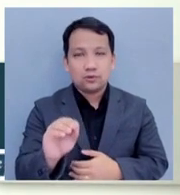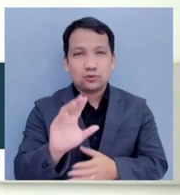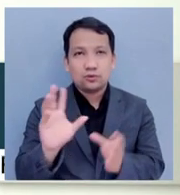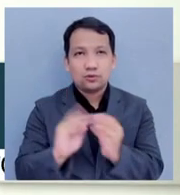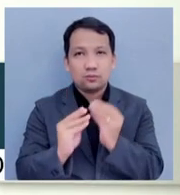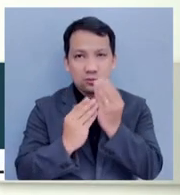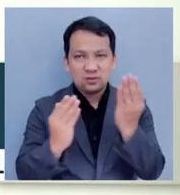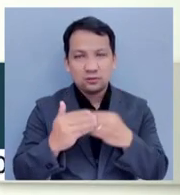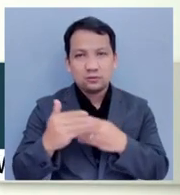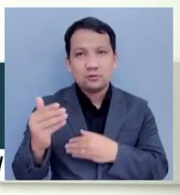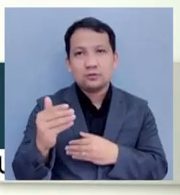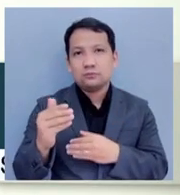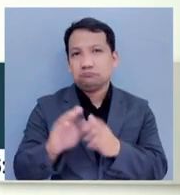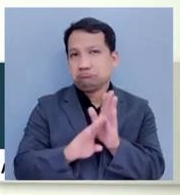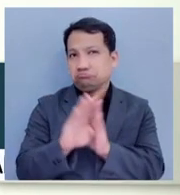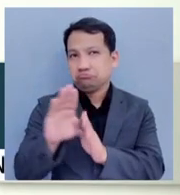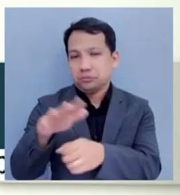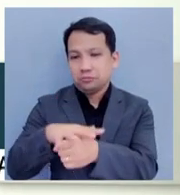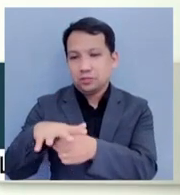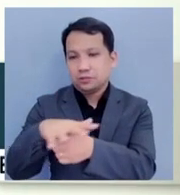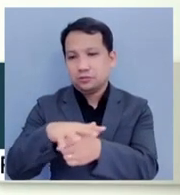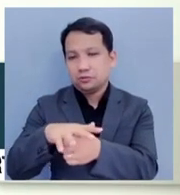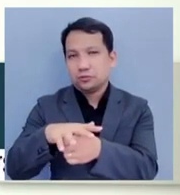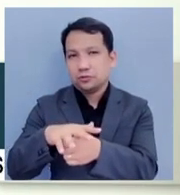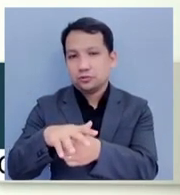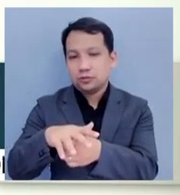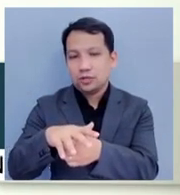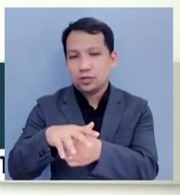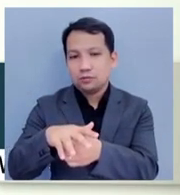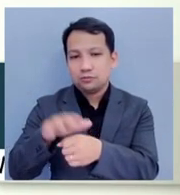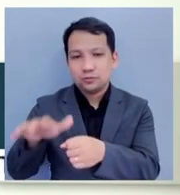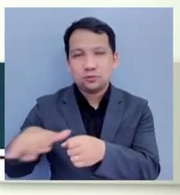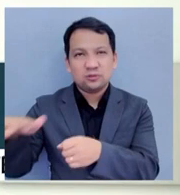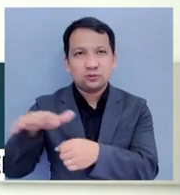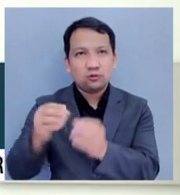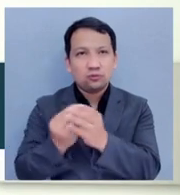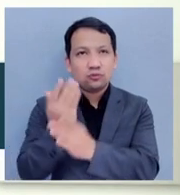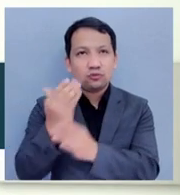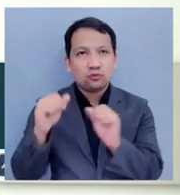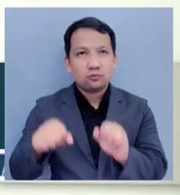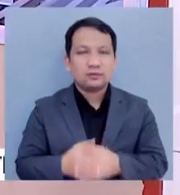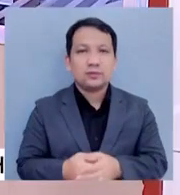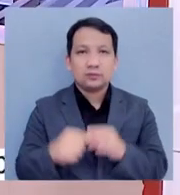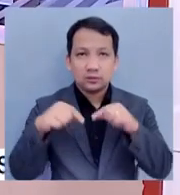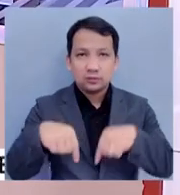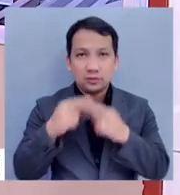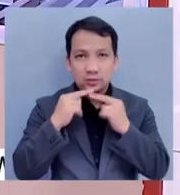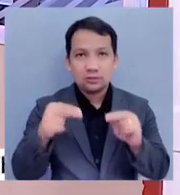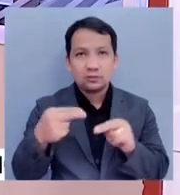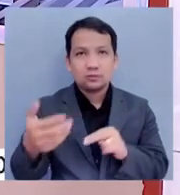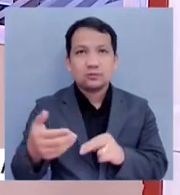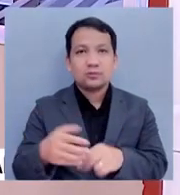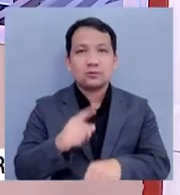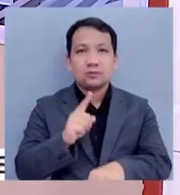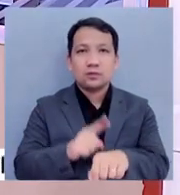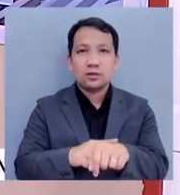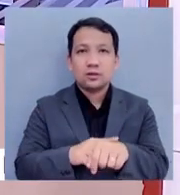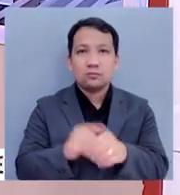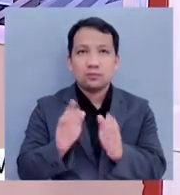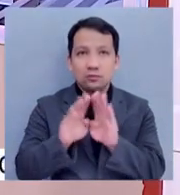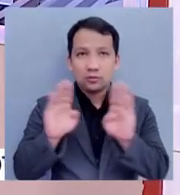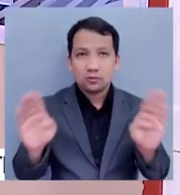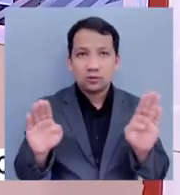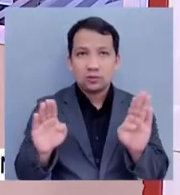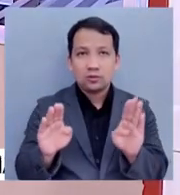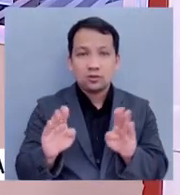spending, strong domestic economy in Asia, and a growing tourism sector. The timetable for the opening of Metro